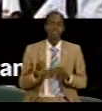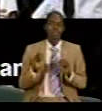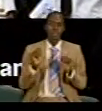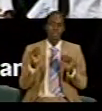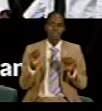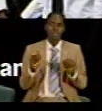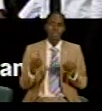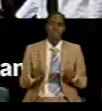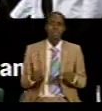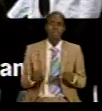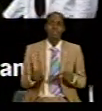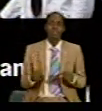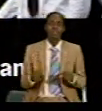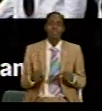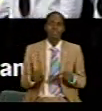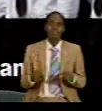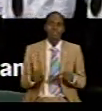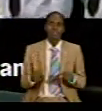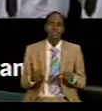possibly